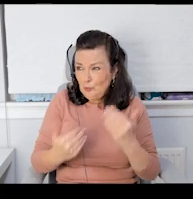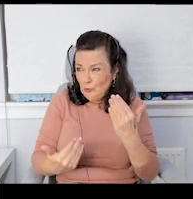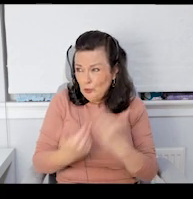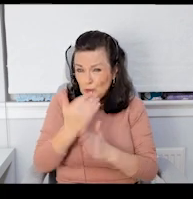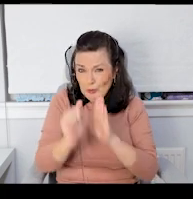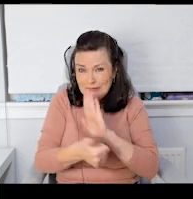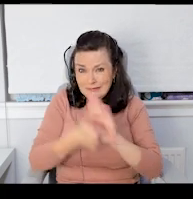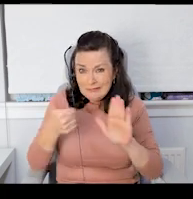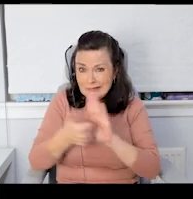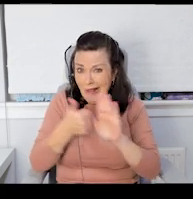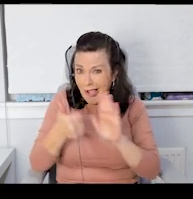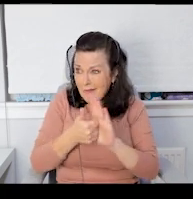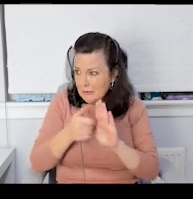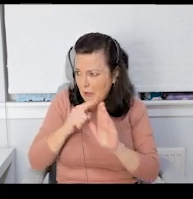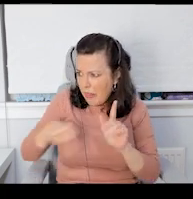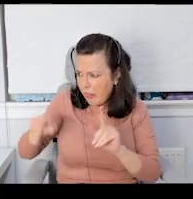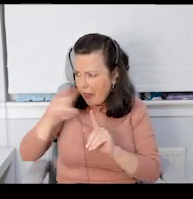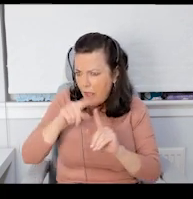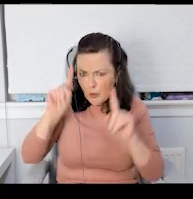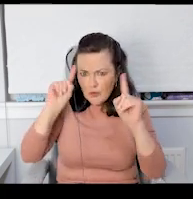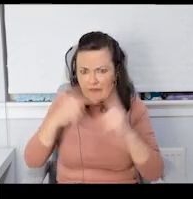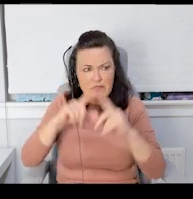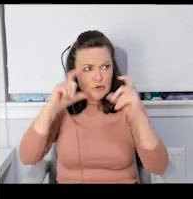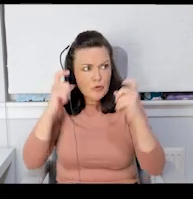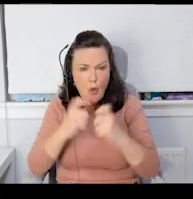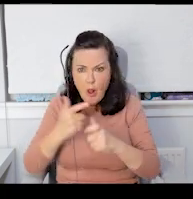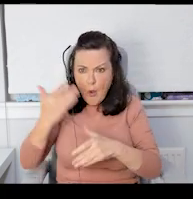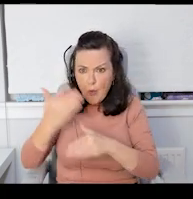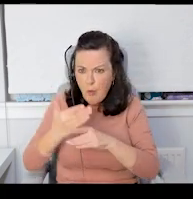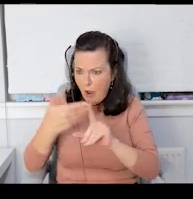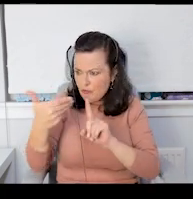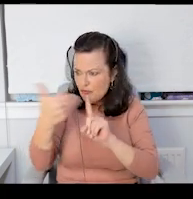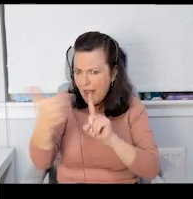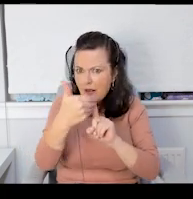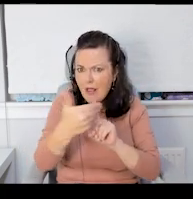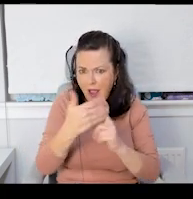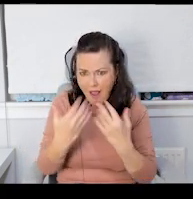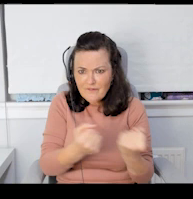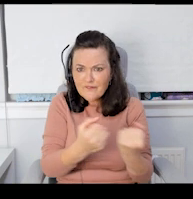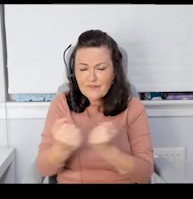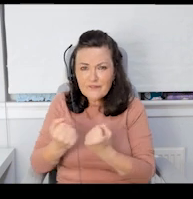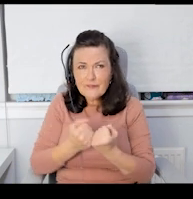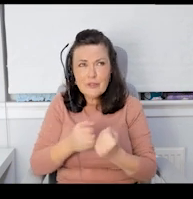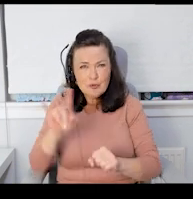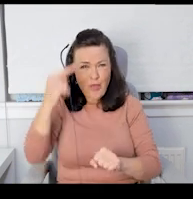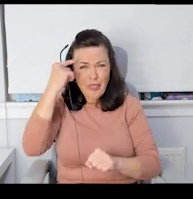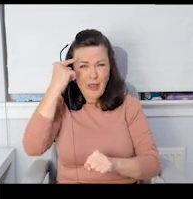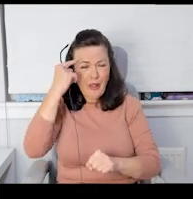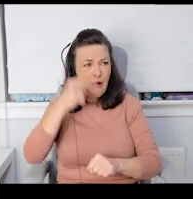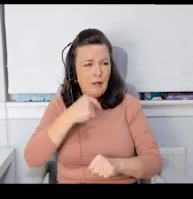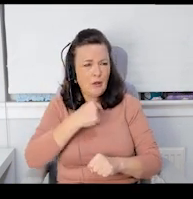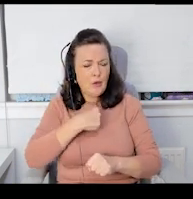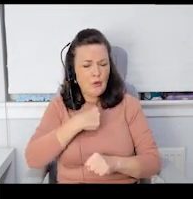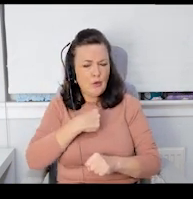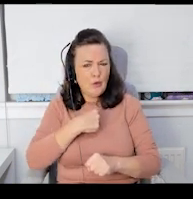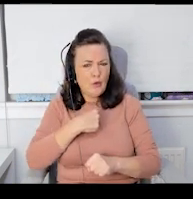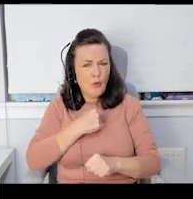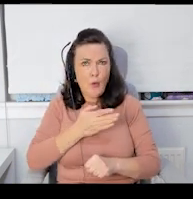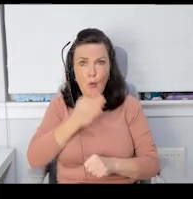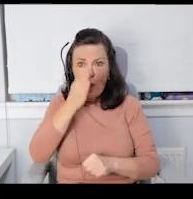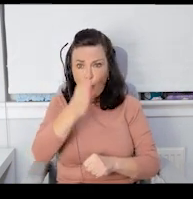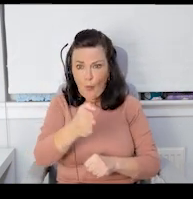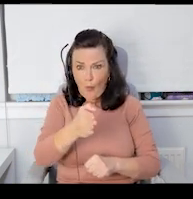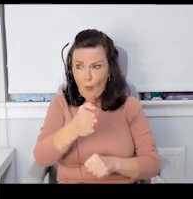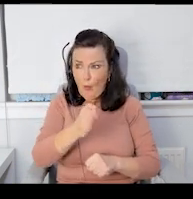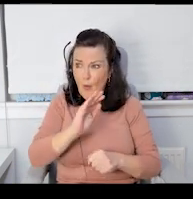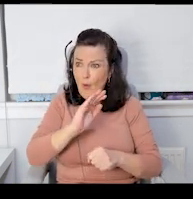by employers and also by universities. Earning, so you're in paid employment, you're gaining a degree, learning is funded, so there's no cost